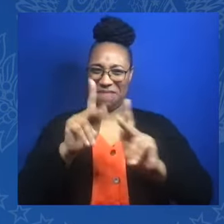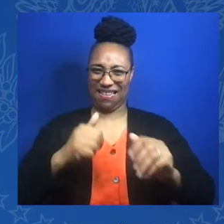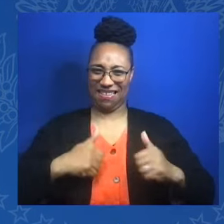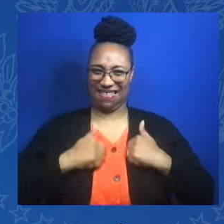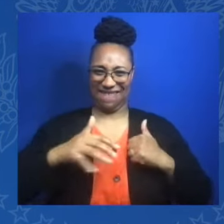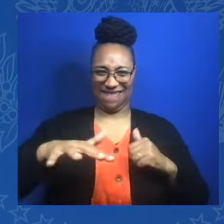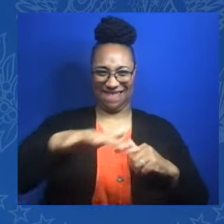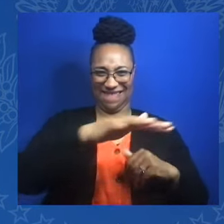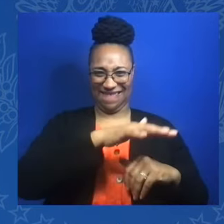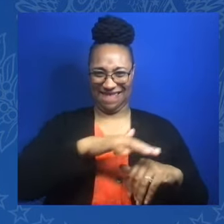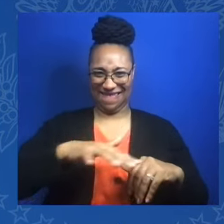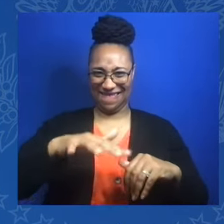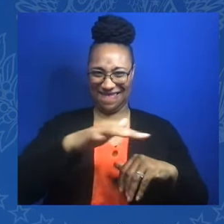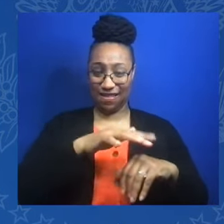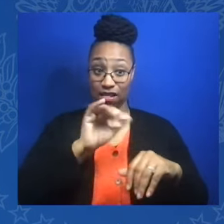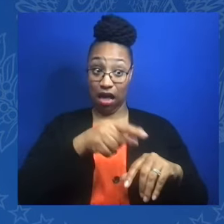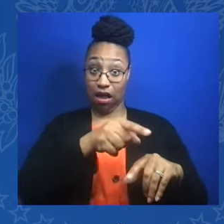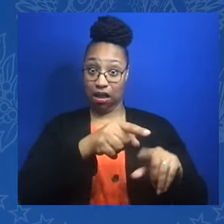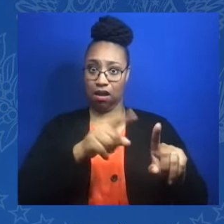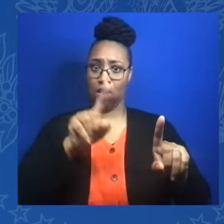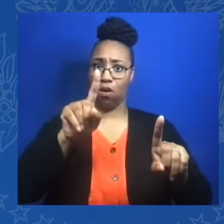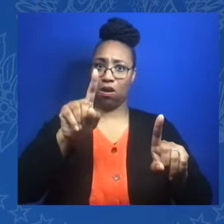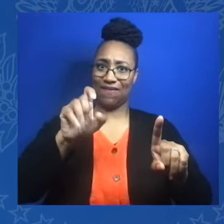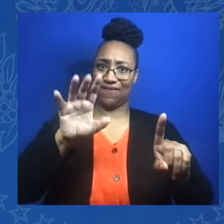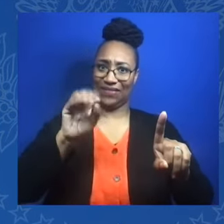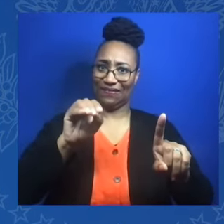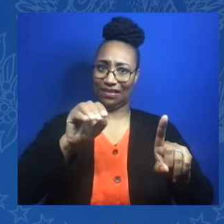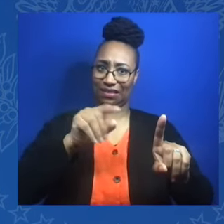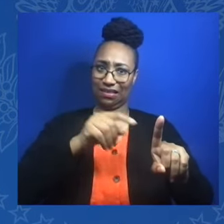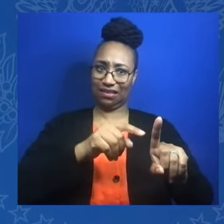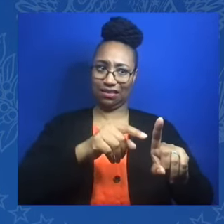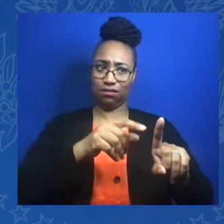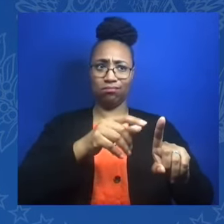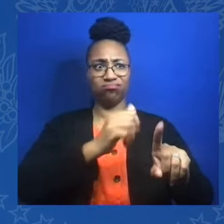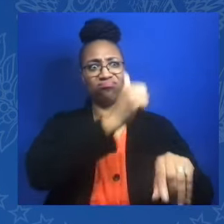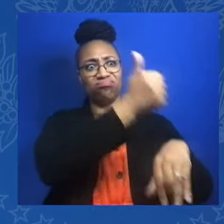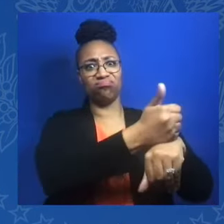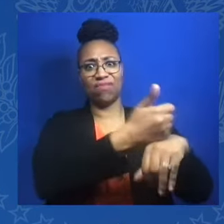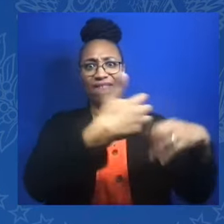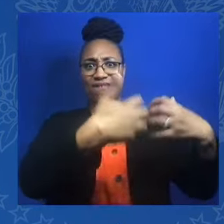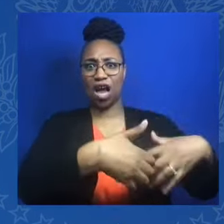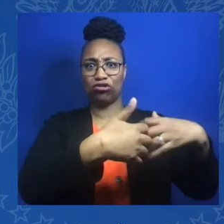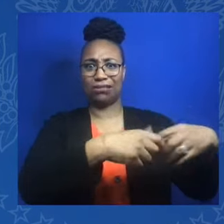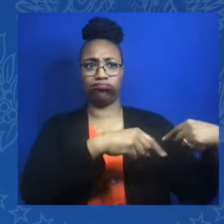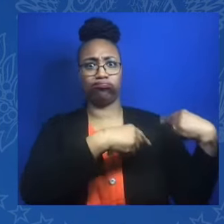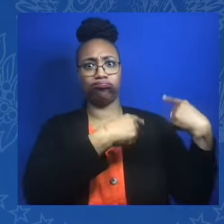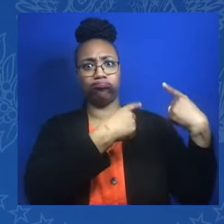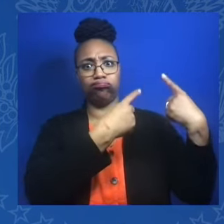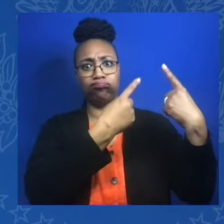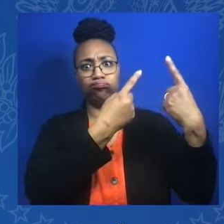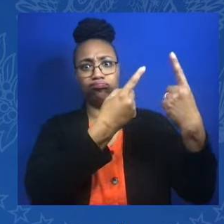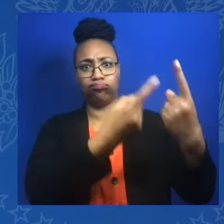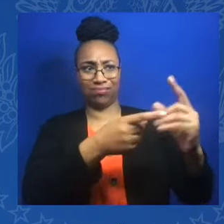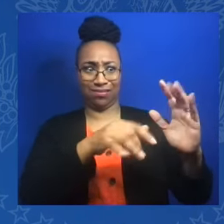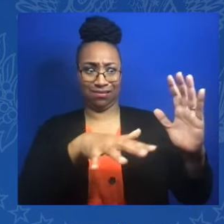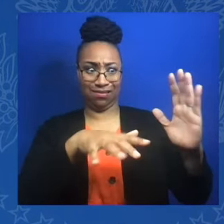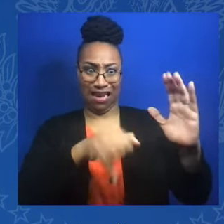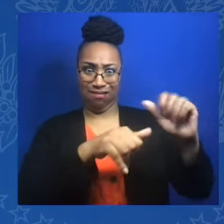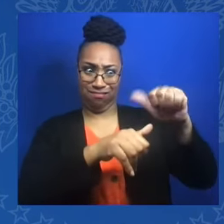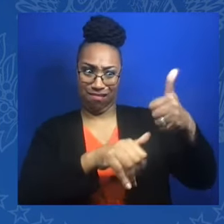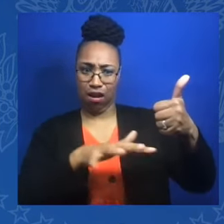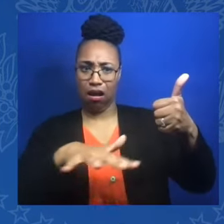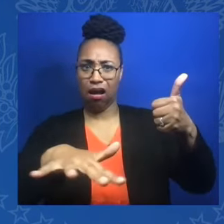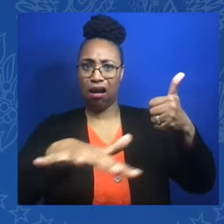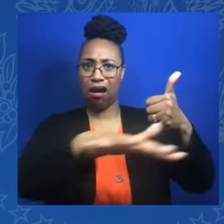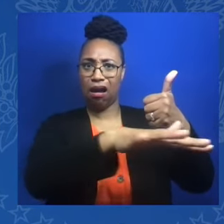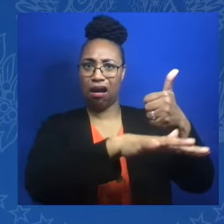the most high-performing facilities in the world. It is thanks to the strength of the workers there that Michelin